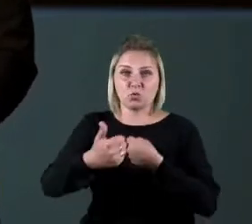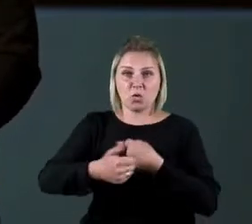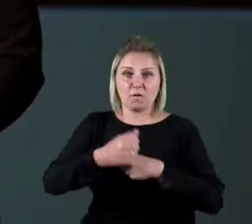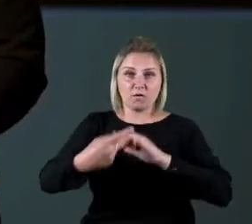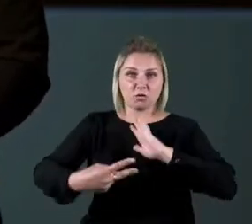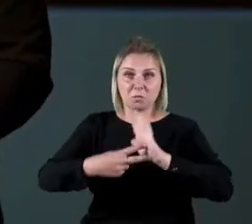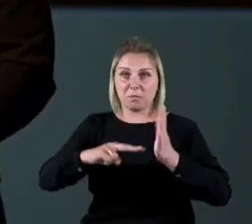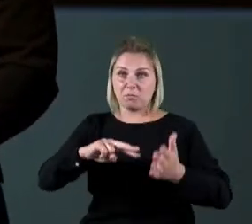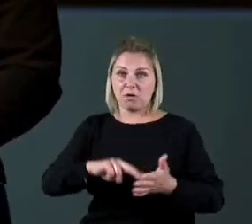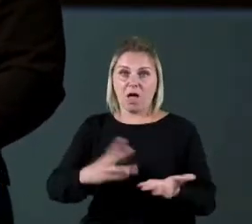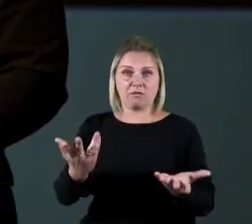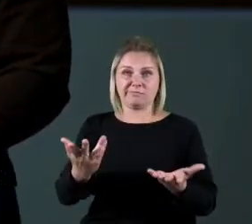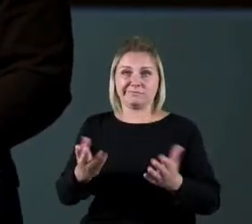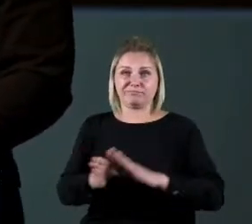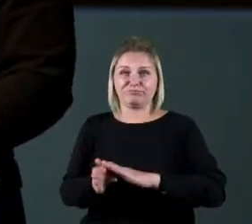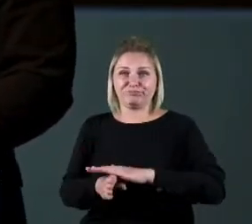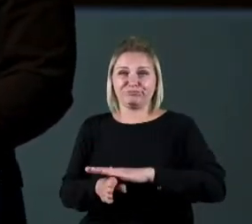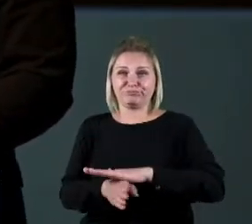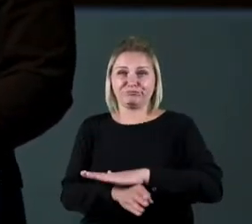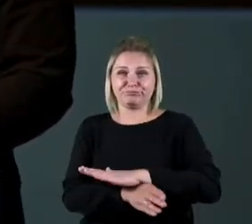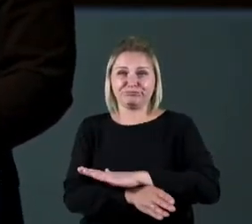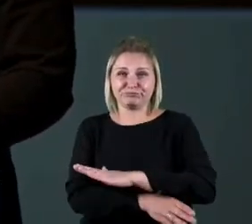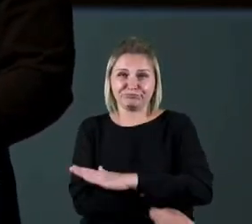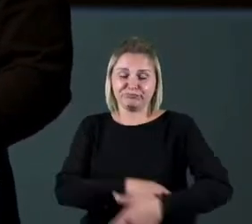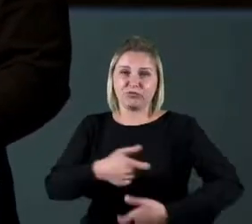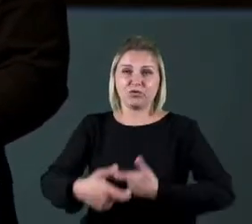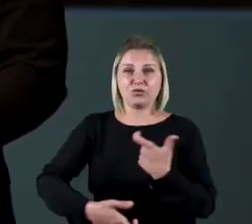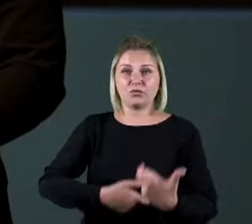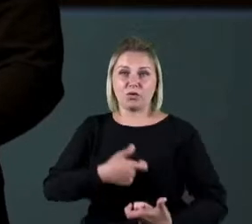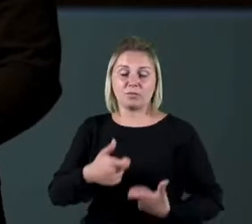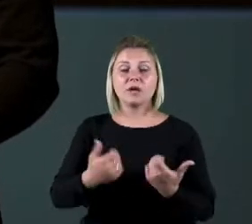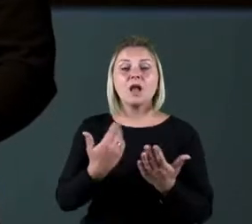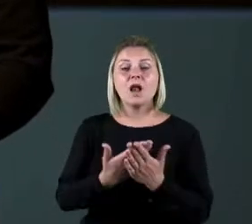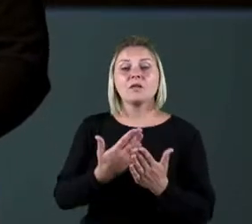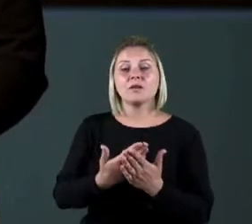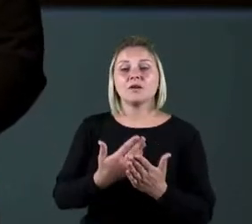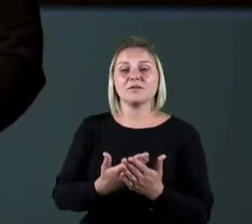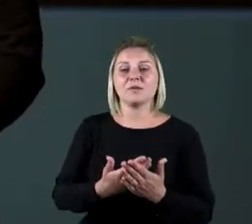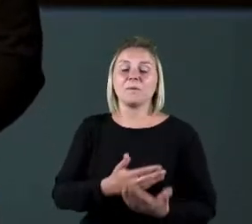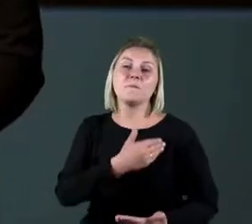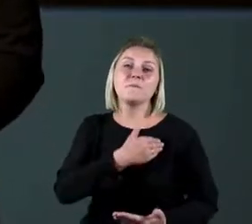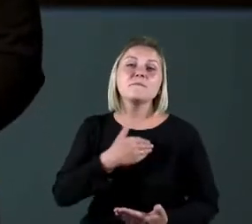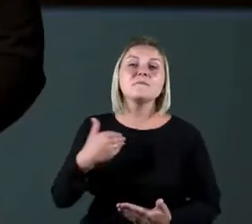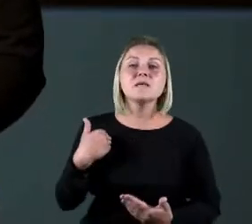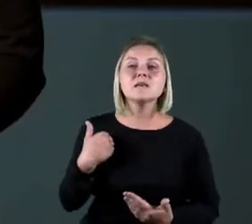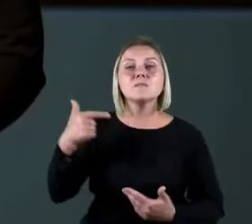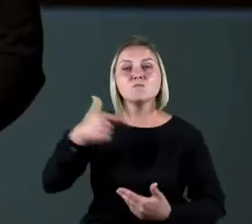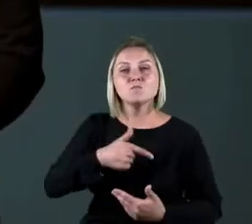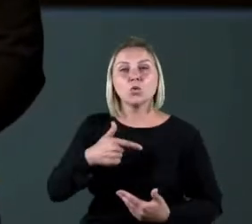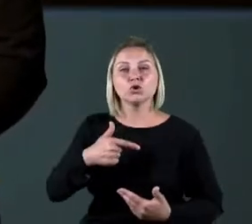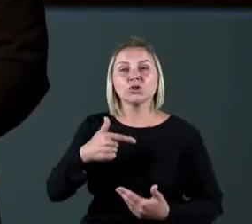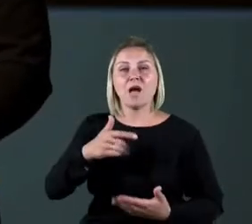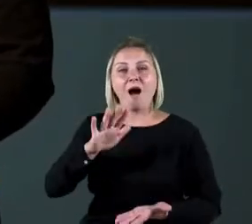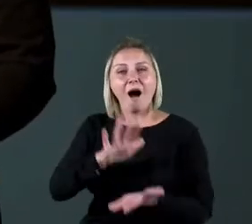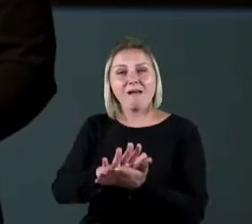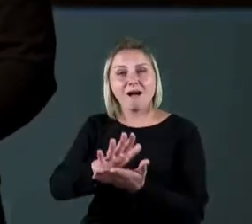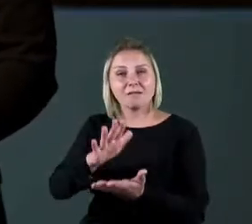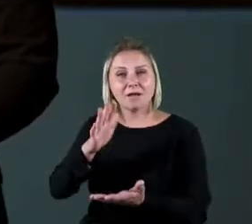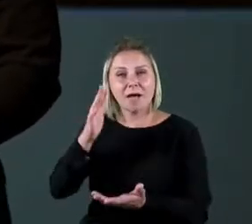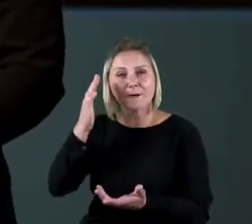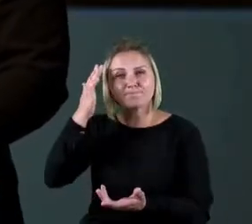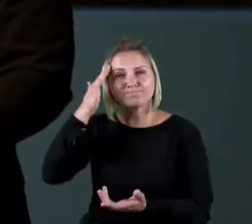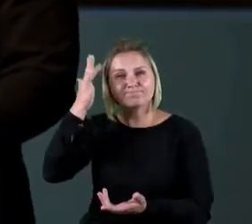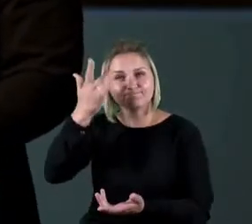through the deployment of foresight tools will help to take a decadal and beyond view by connecting